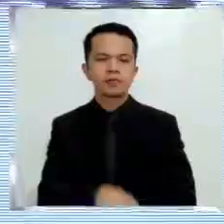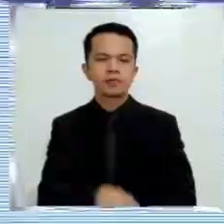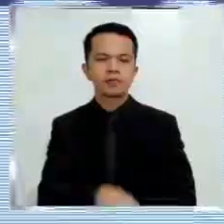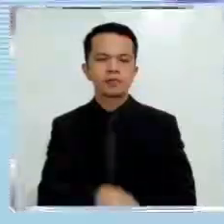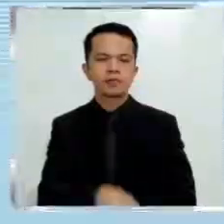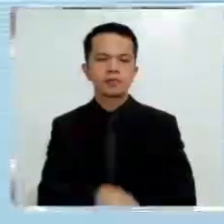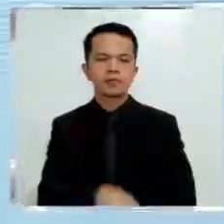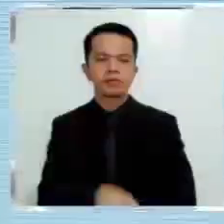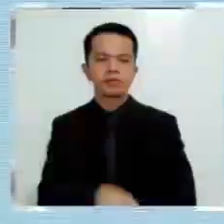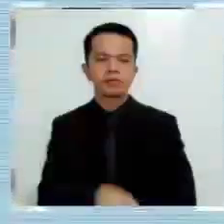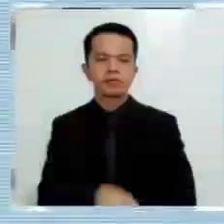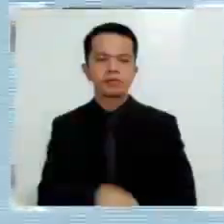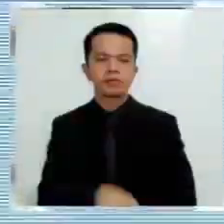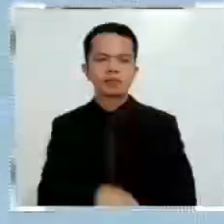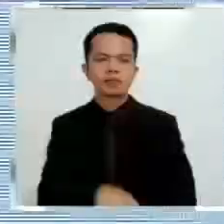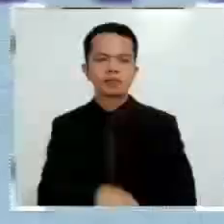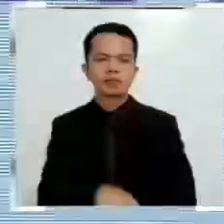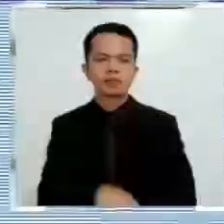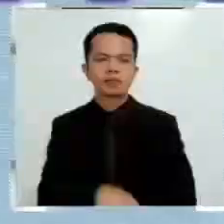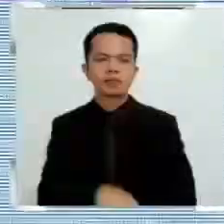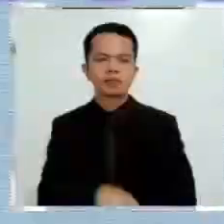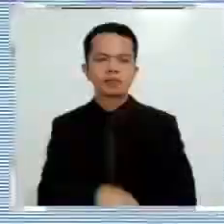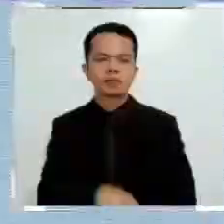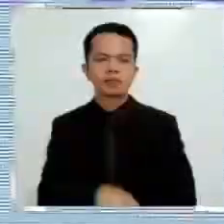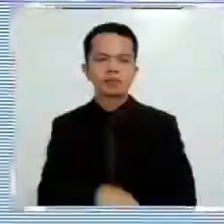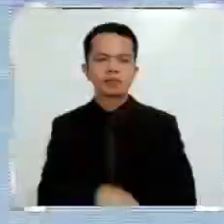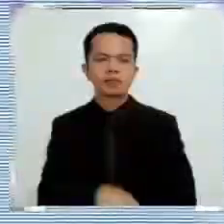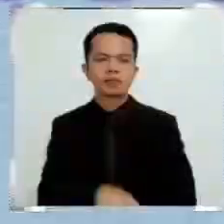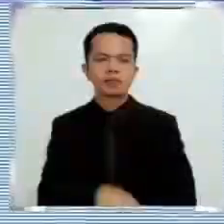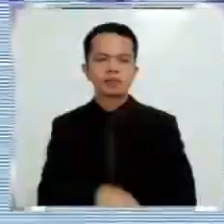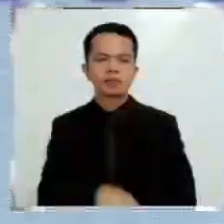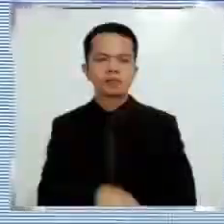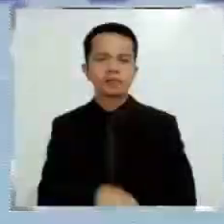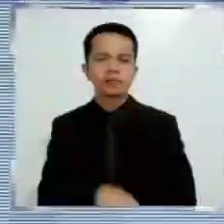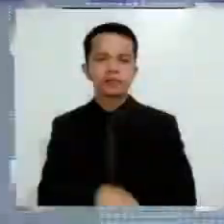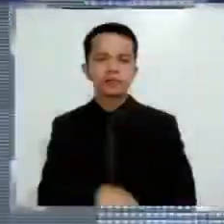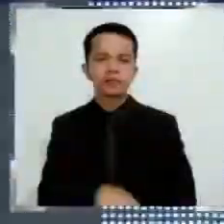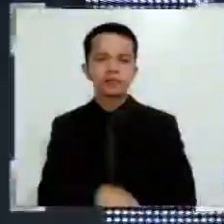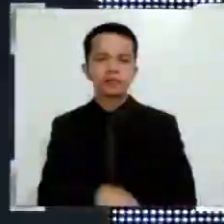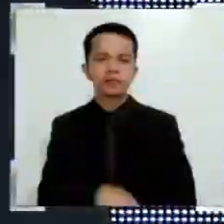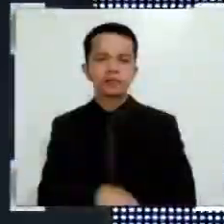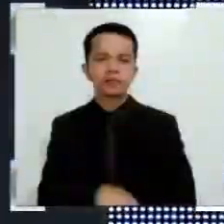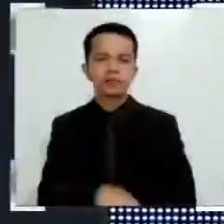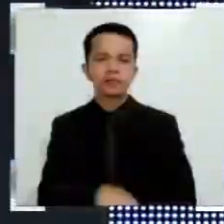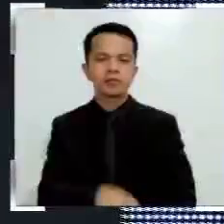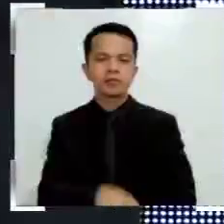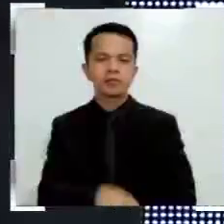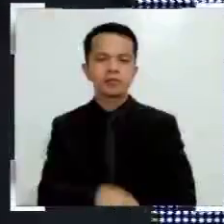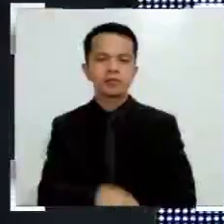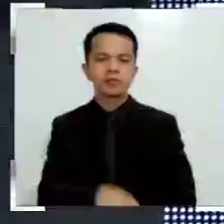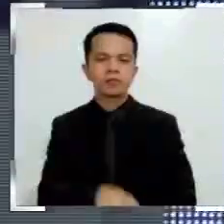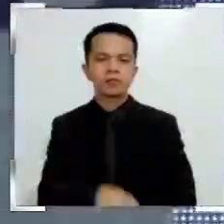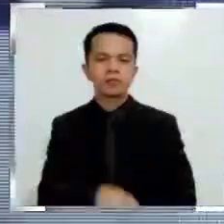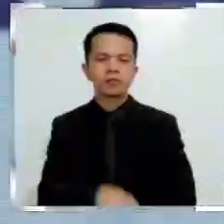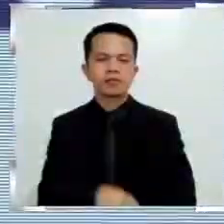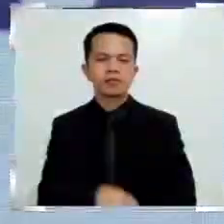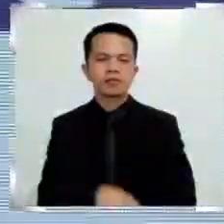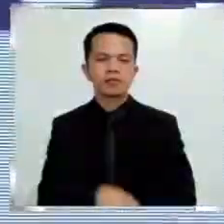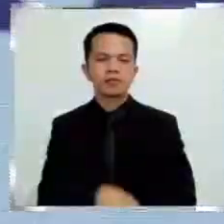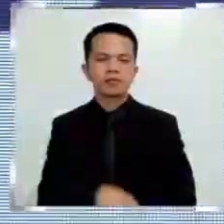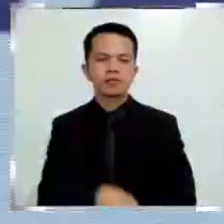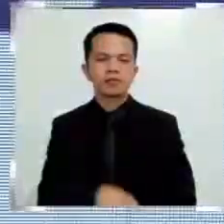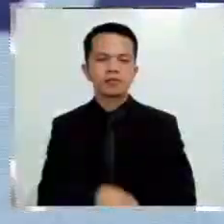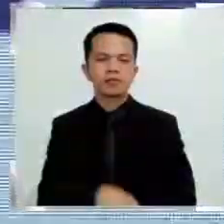President ng Integrated News, Regional TV and Synergy Oliver Victor B. Amoroso at Vice President and Deputy Head for